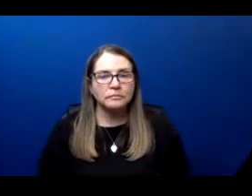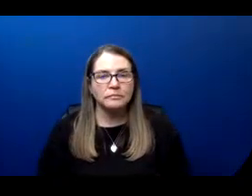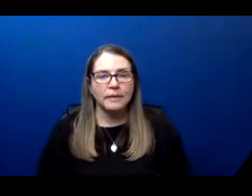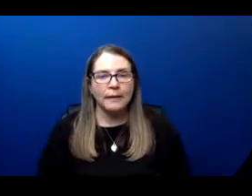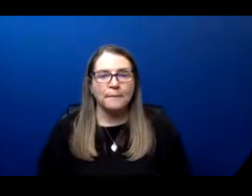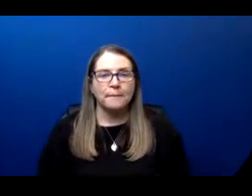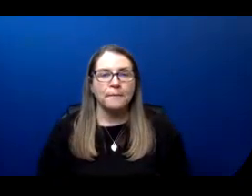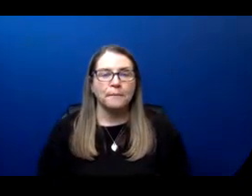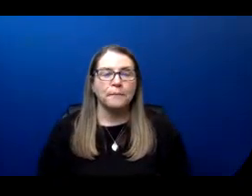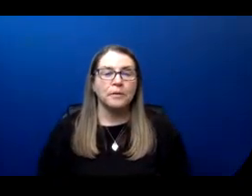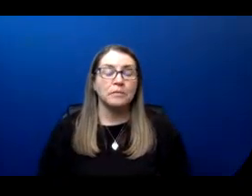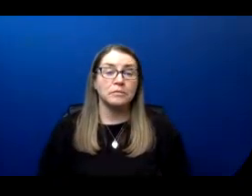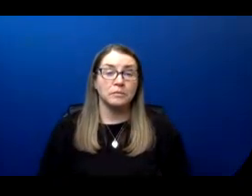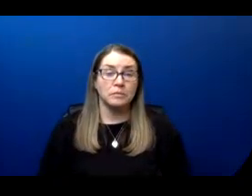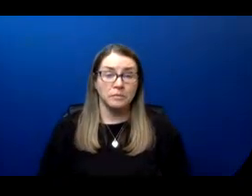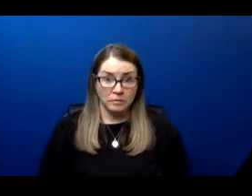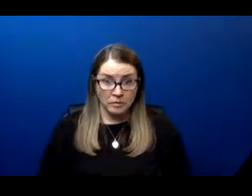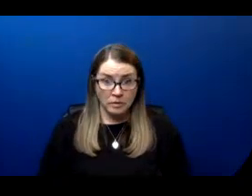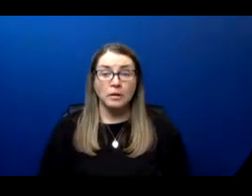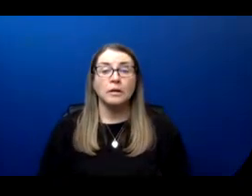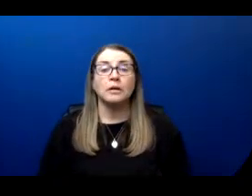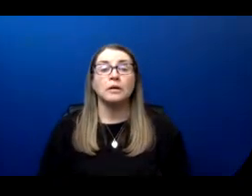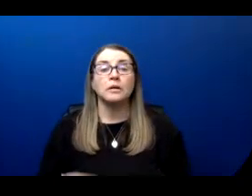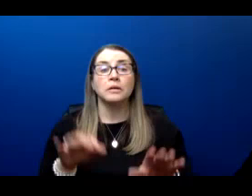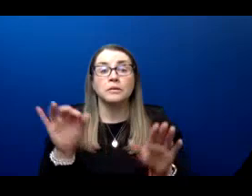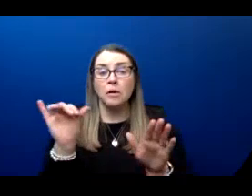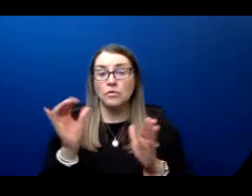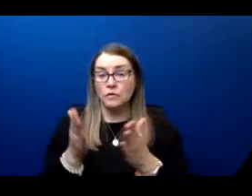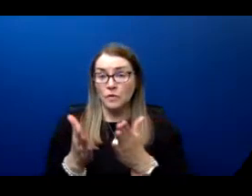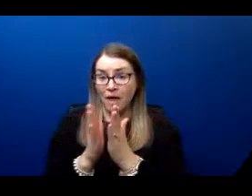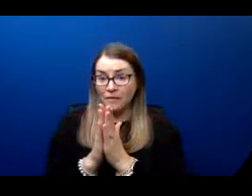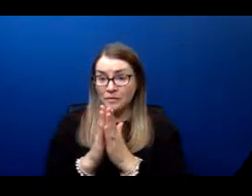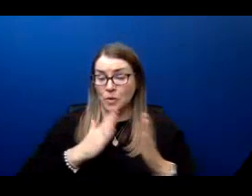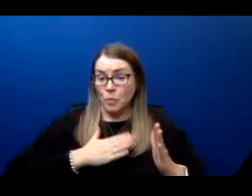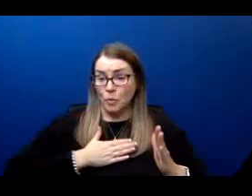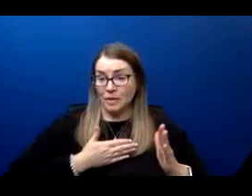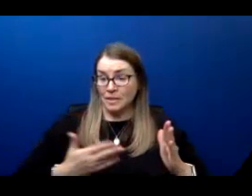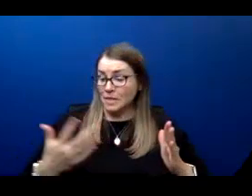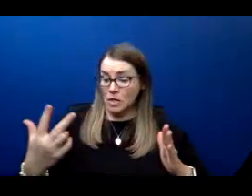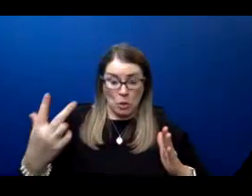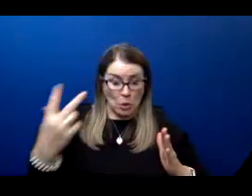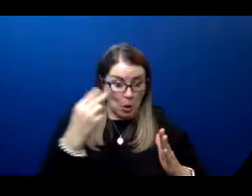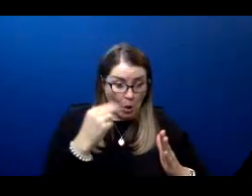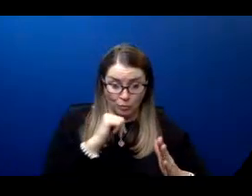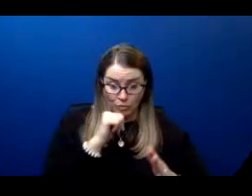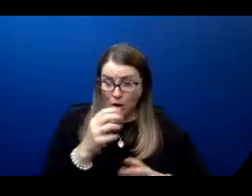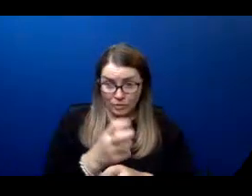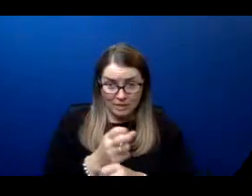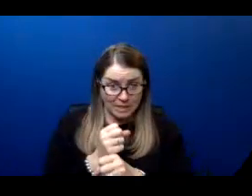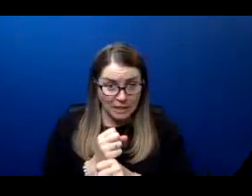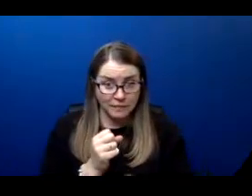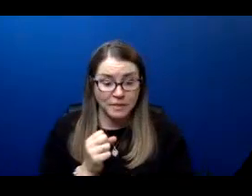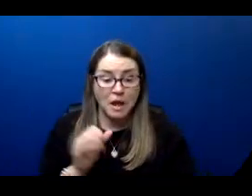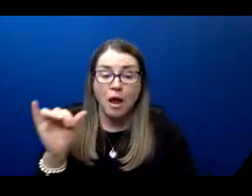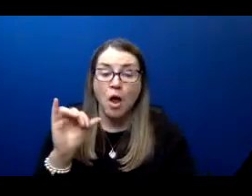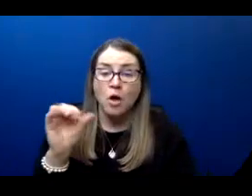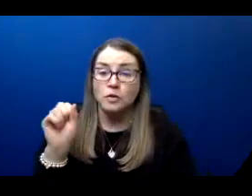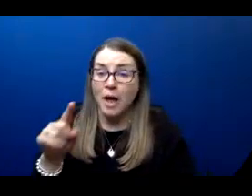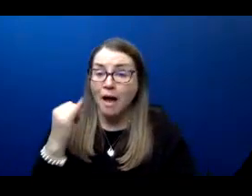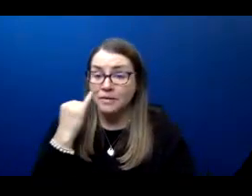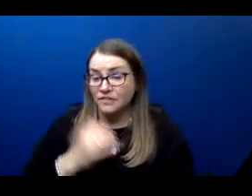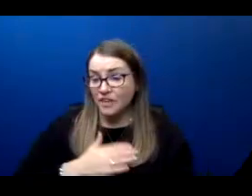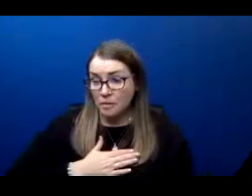I also asked them if they will be willing, for those who said no, that they have not received the vaccine. I also asked them if they will